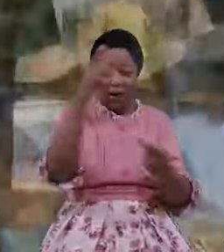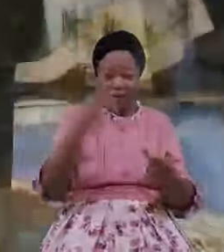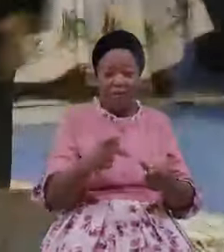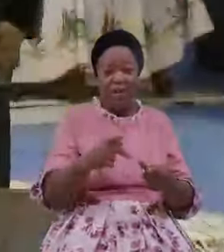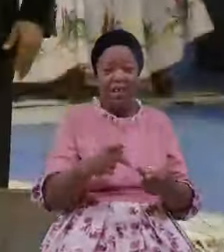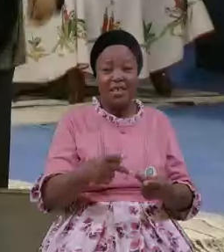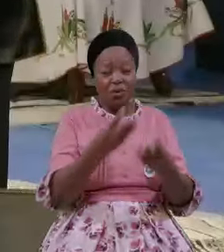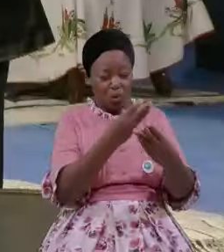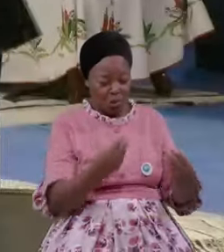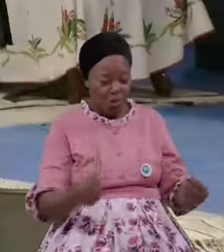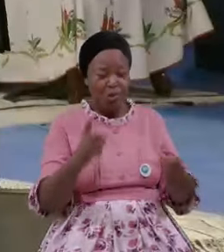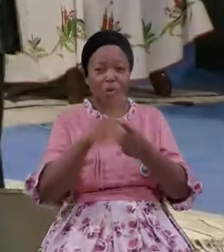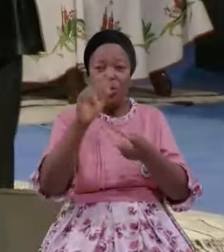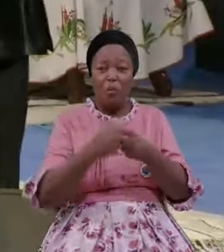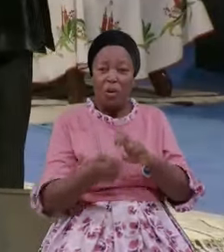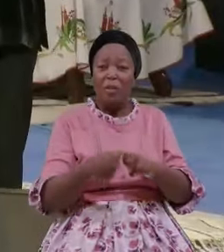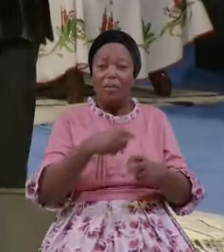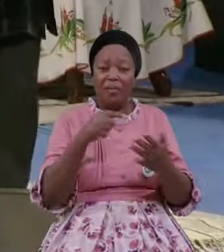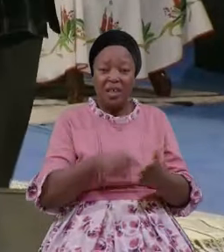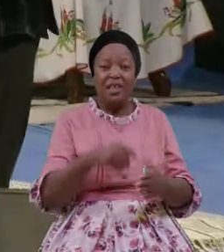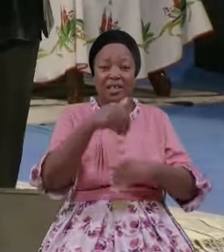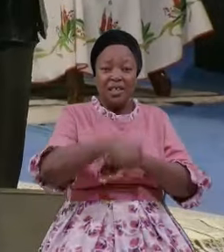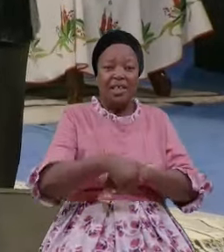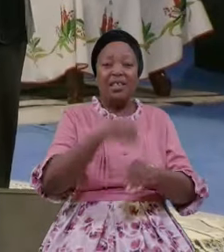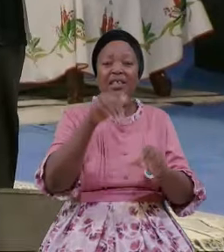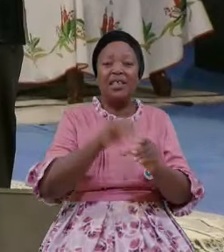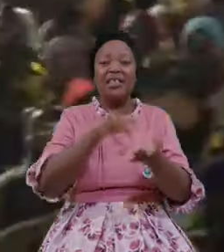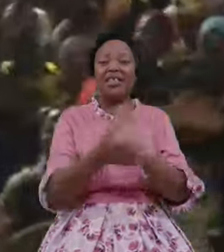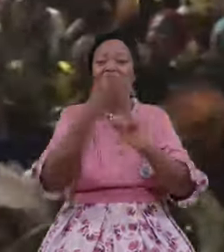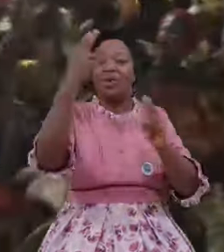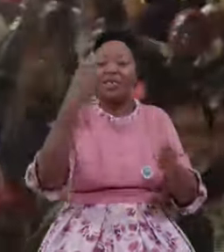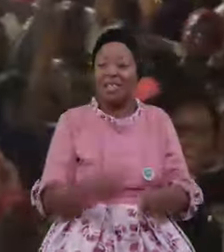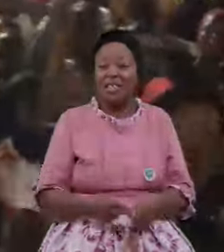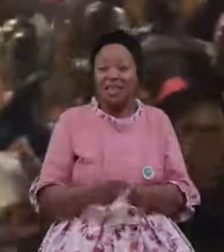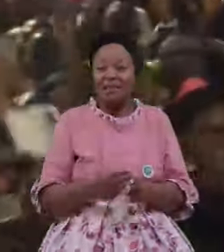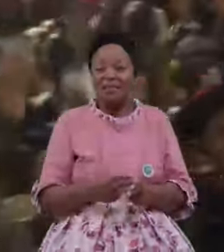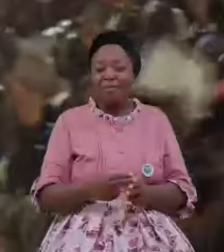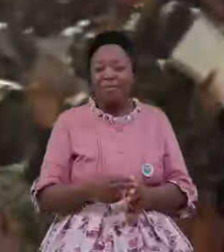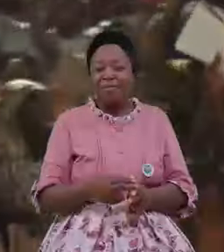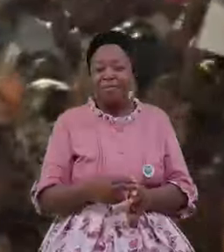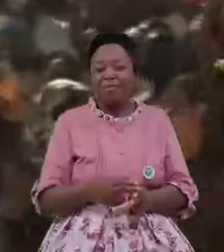solution to your problem tonight in Jesus' name.